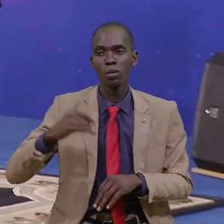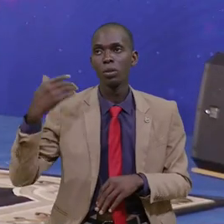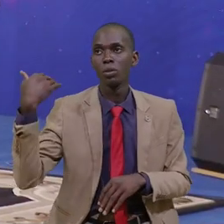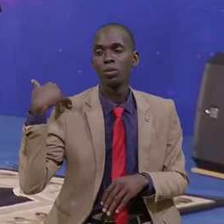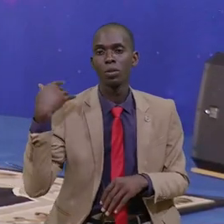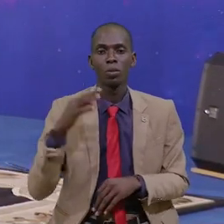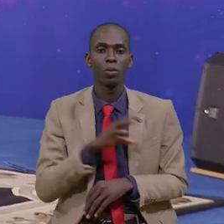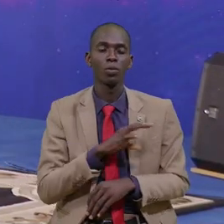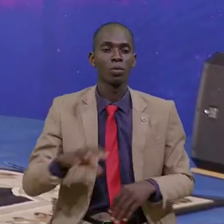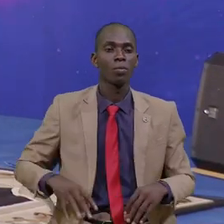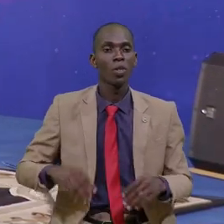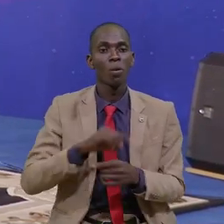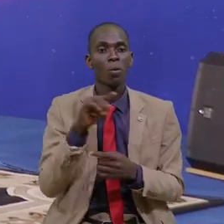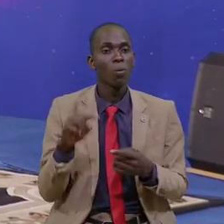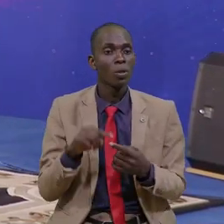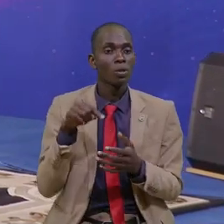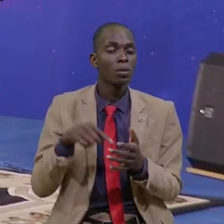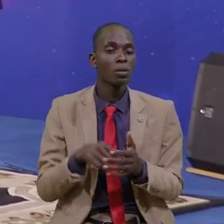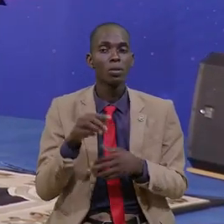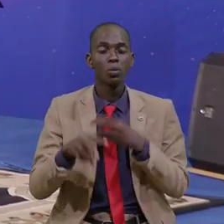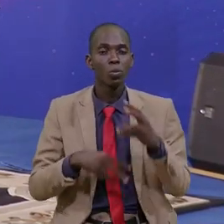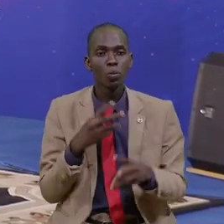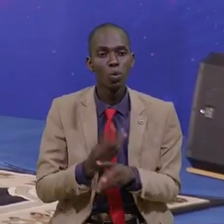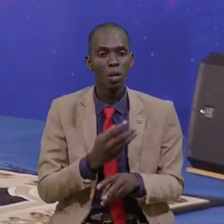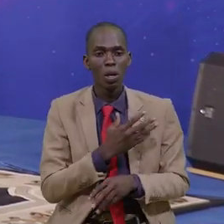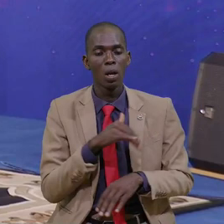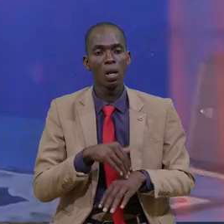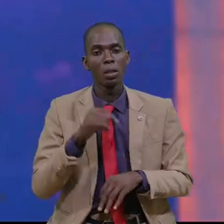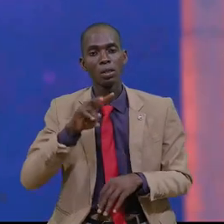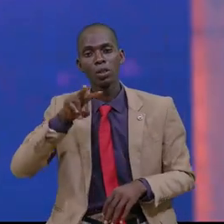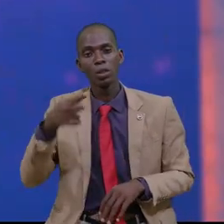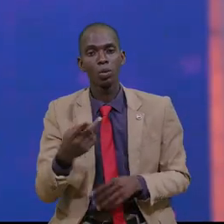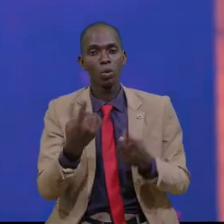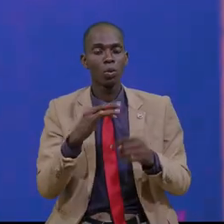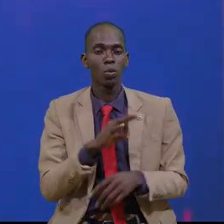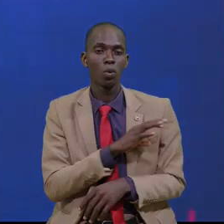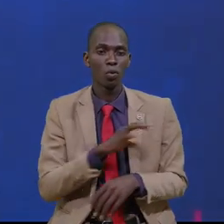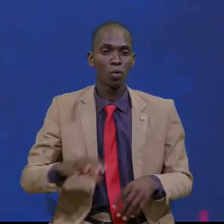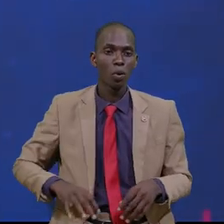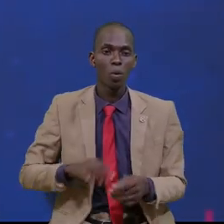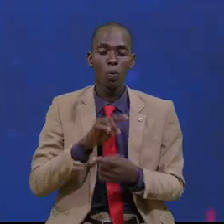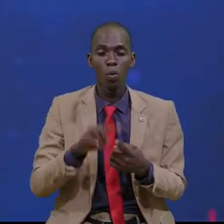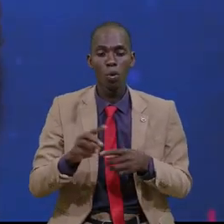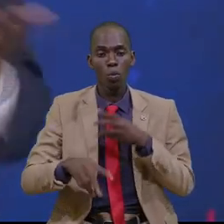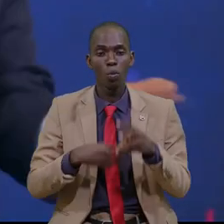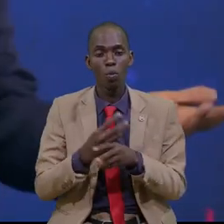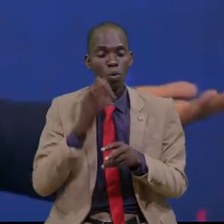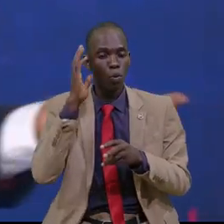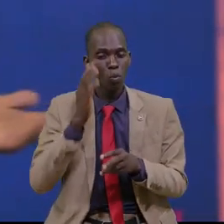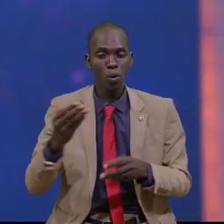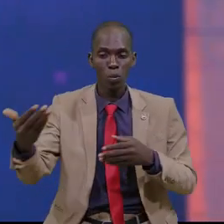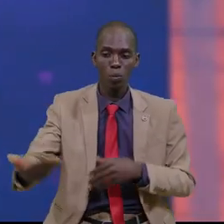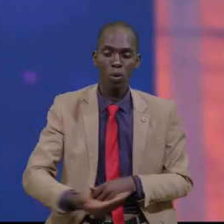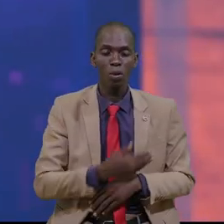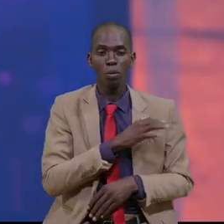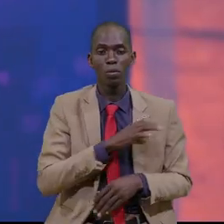this world at the second coming of Christ, when they will receive him as the coming Lord, and they receive